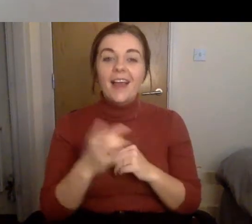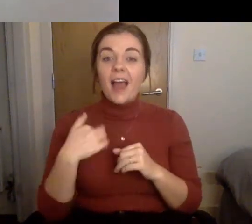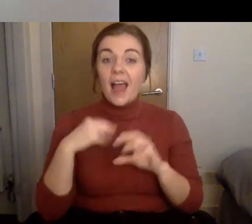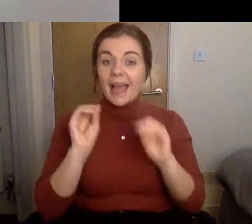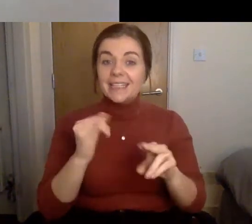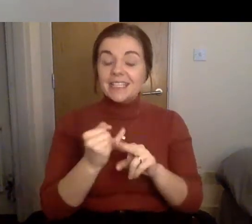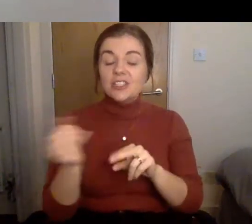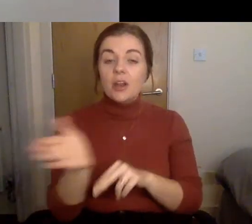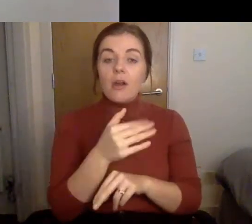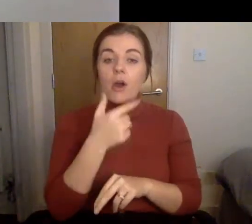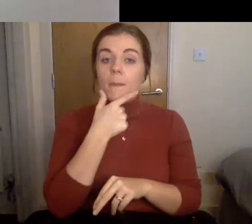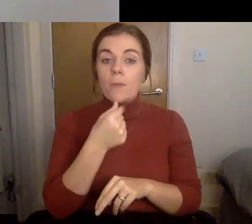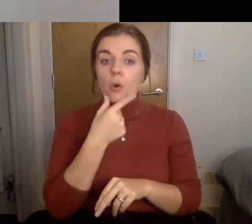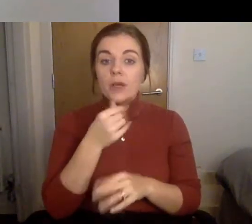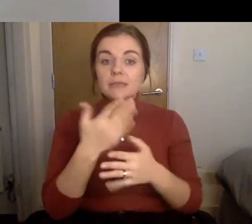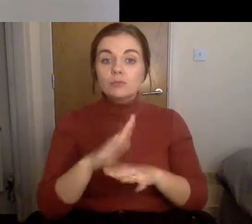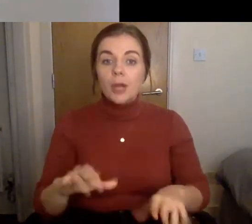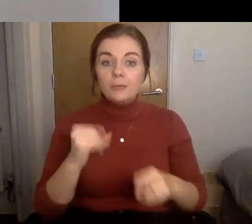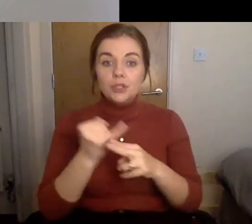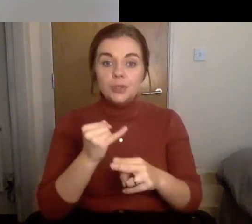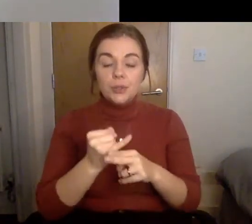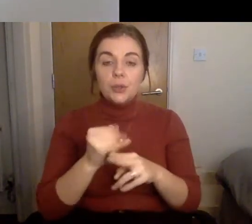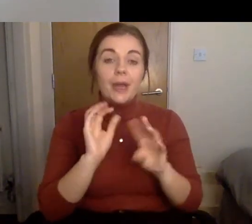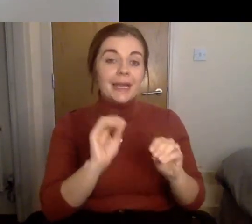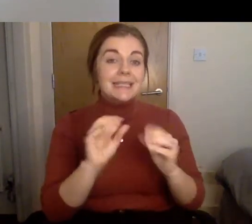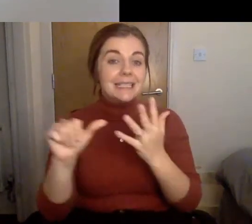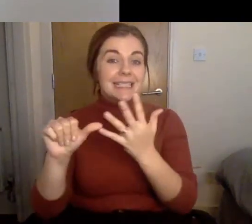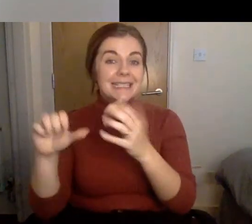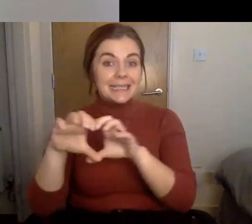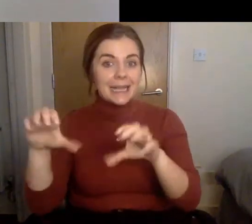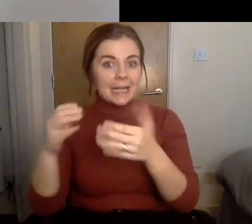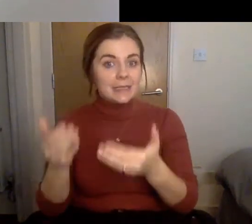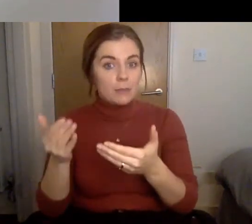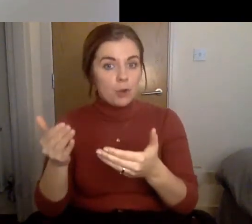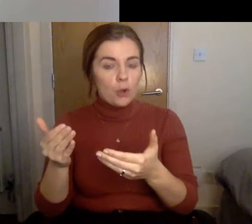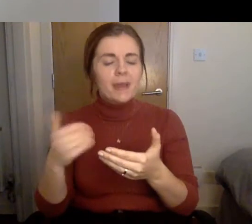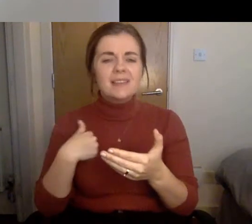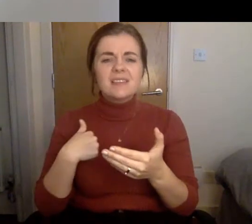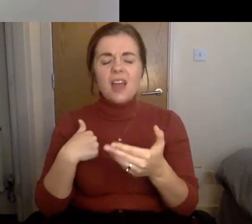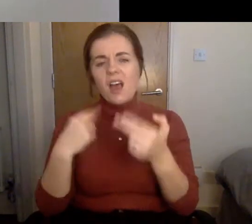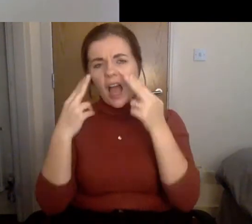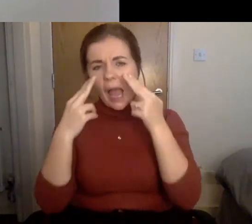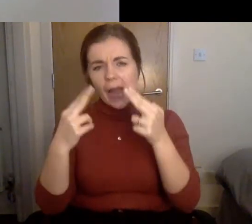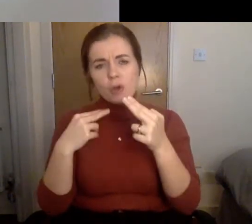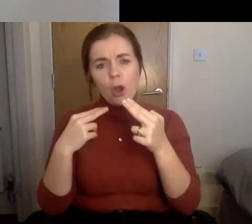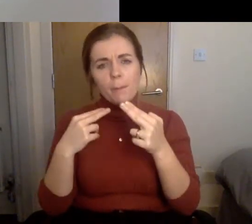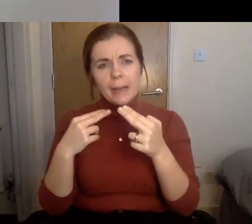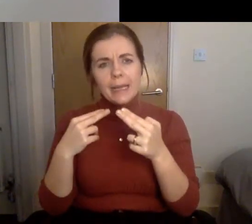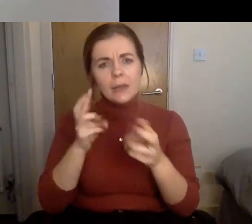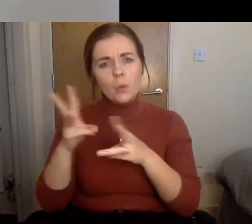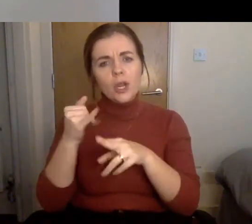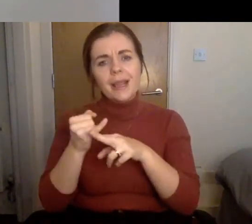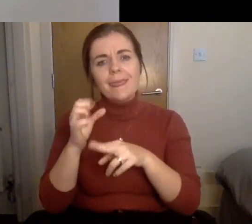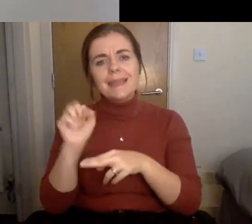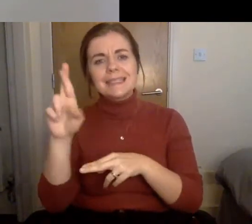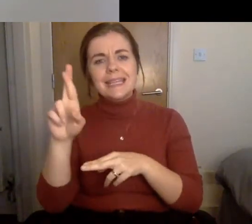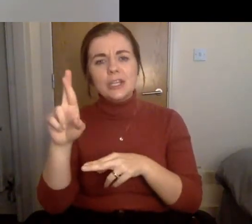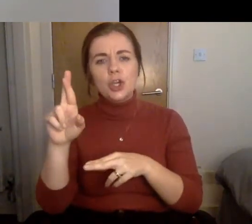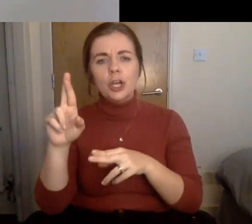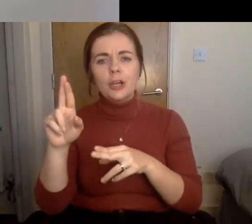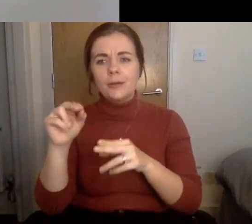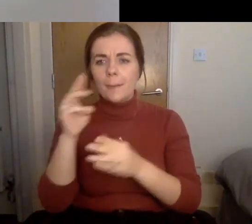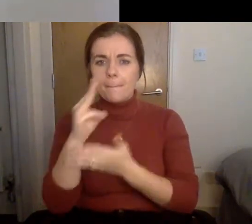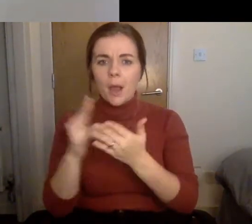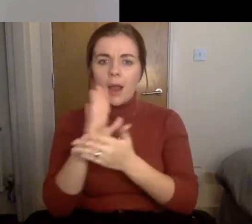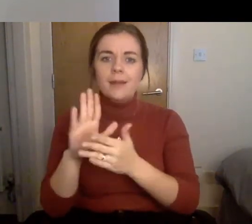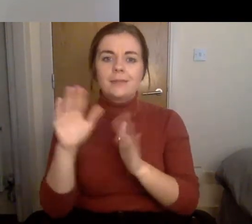all boys primary school. I teach 6th class at the moment. I've tend to been in the senior end of the primary school, so my speciality